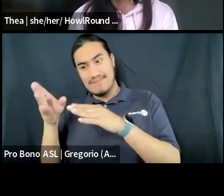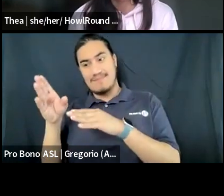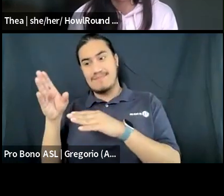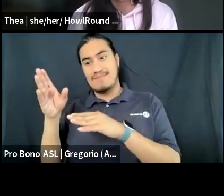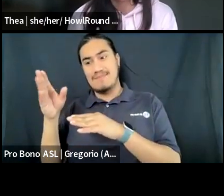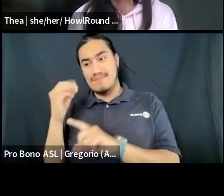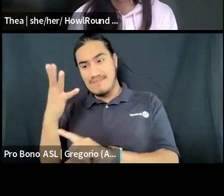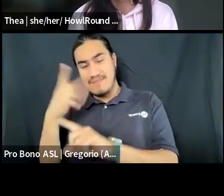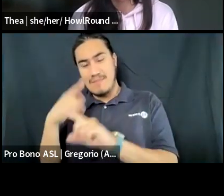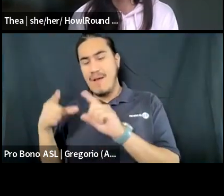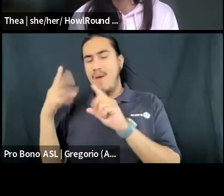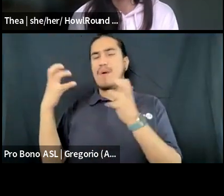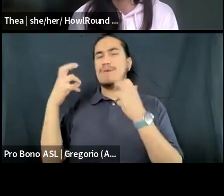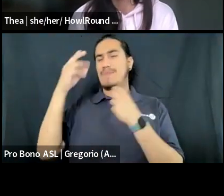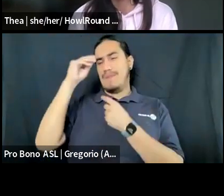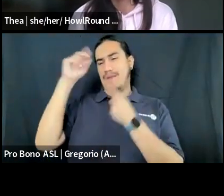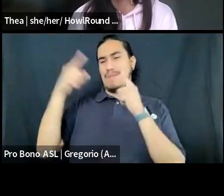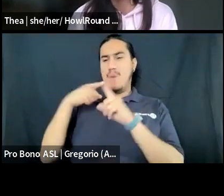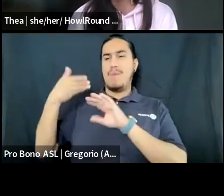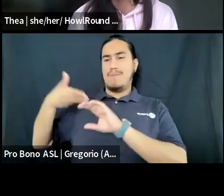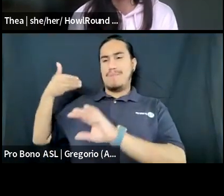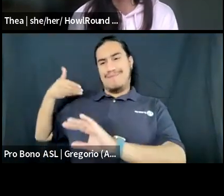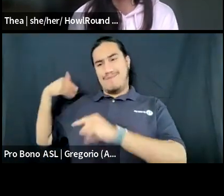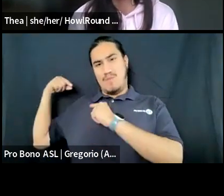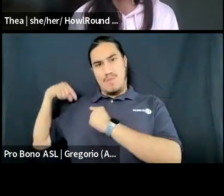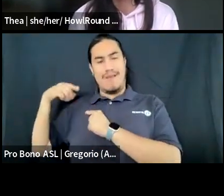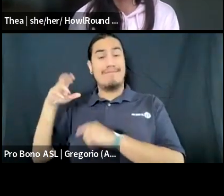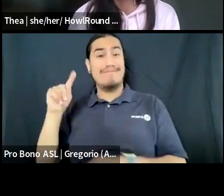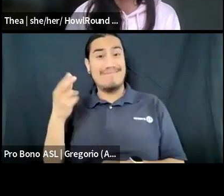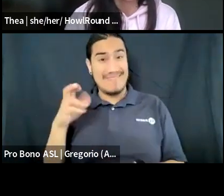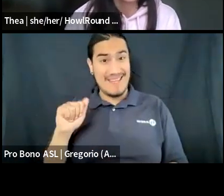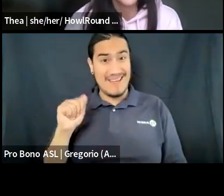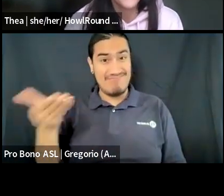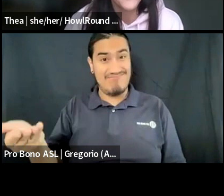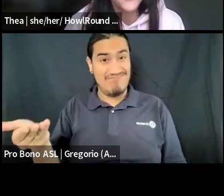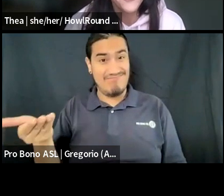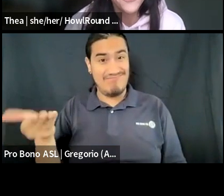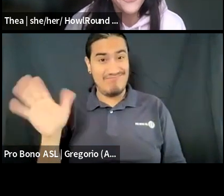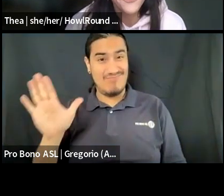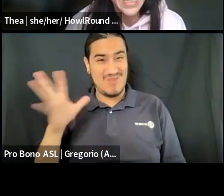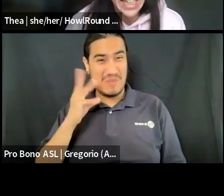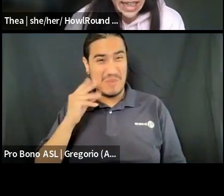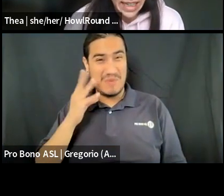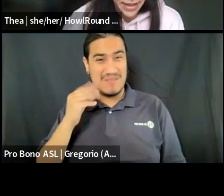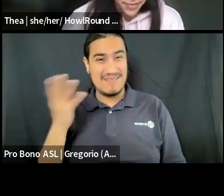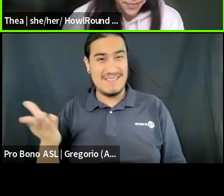to the earlier. And so that was where I was at. Thea, how about you?